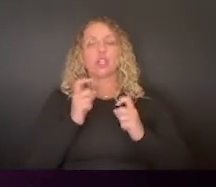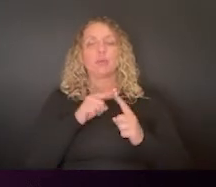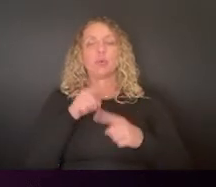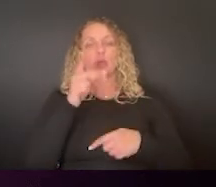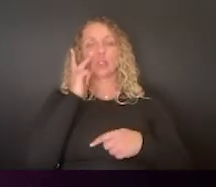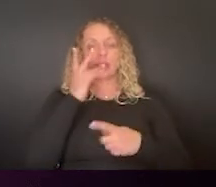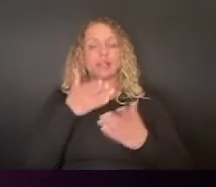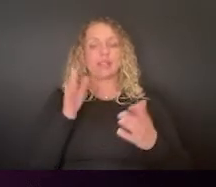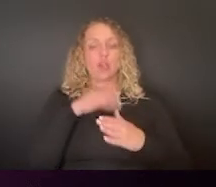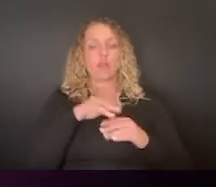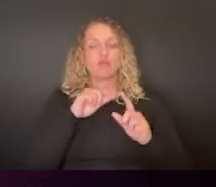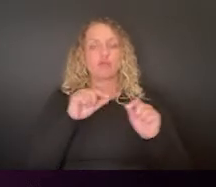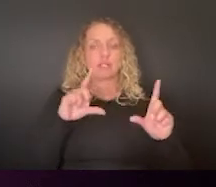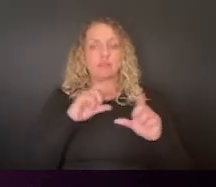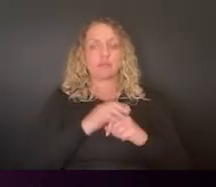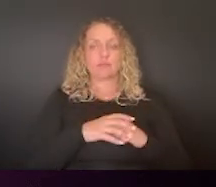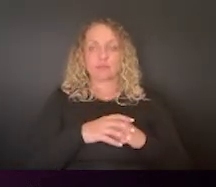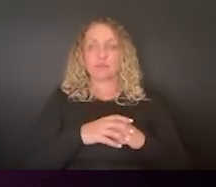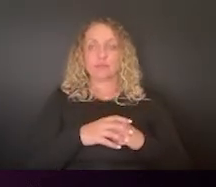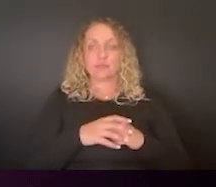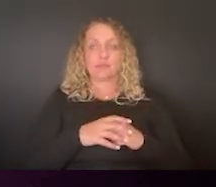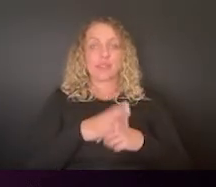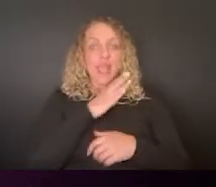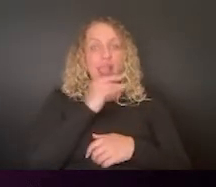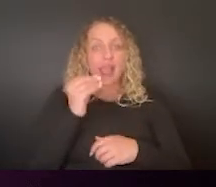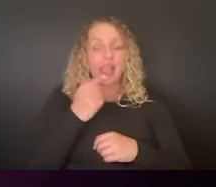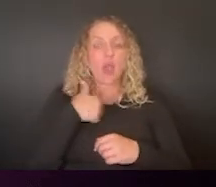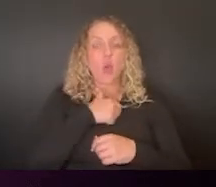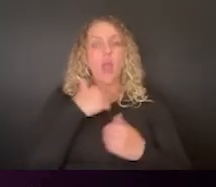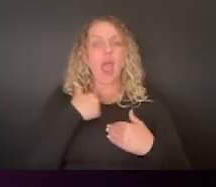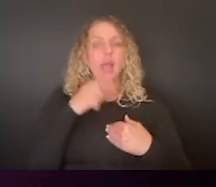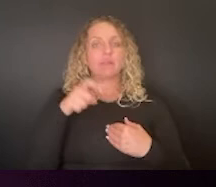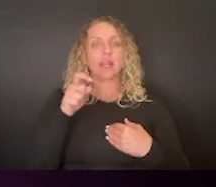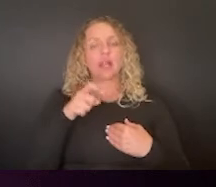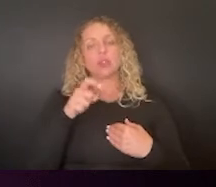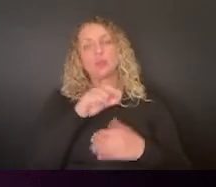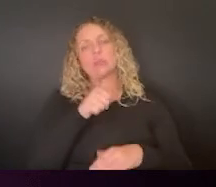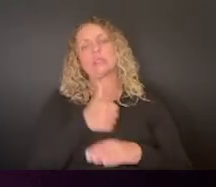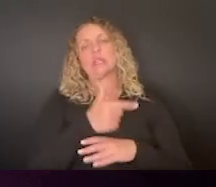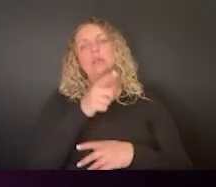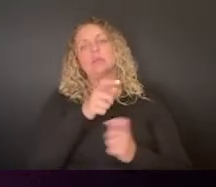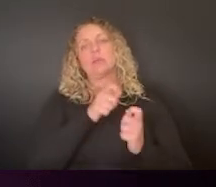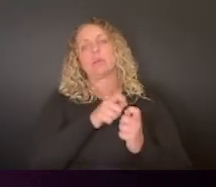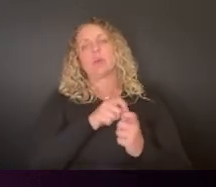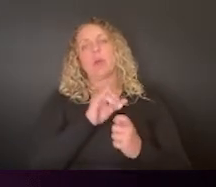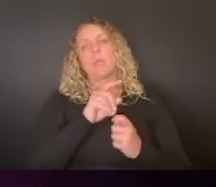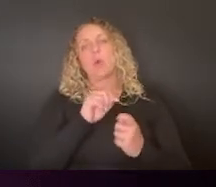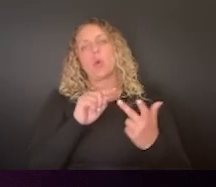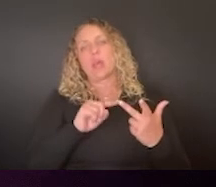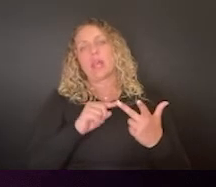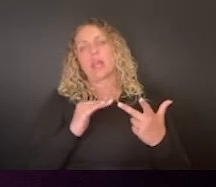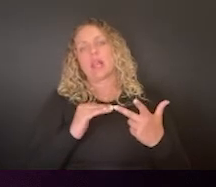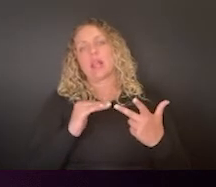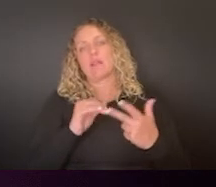different fonts have different X heights, and you want to be sure that you are making adjustments when you see things on the